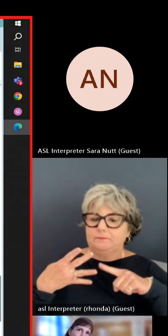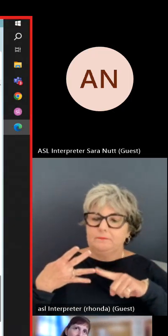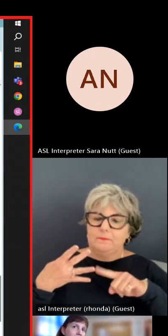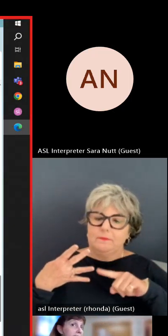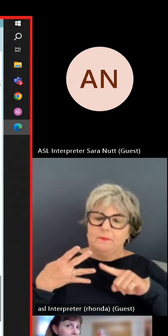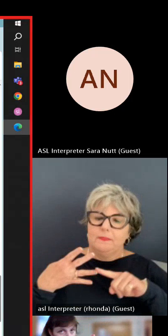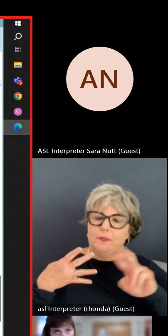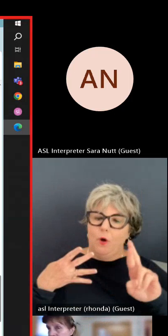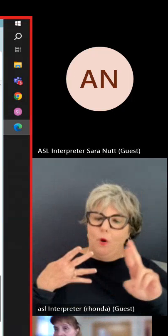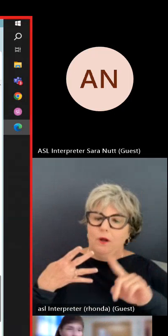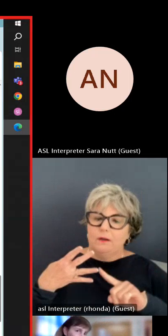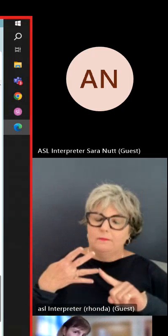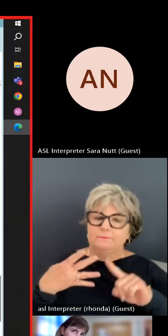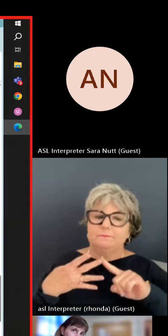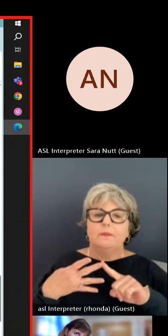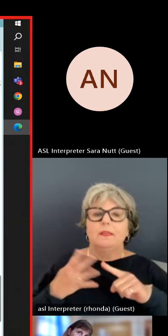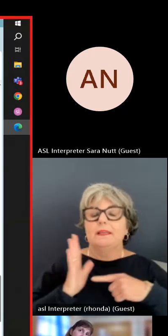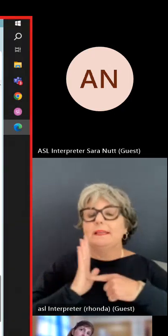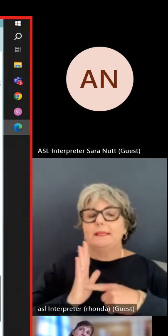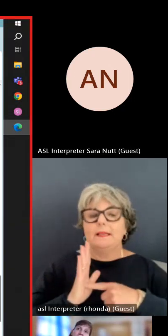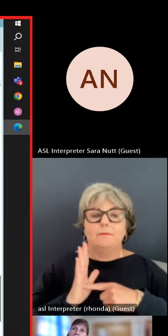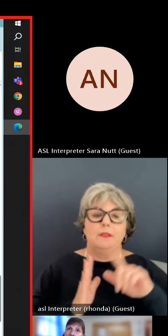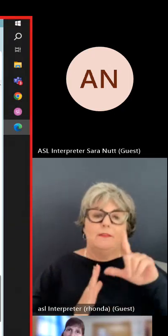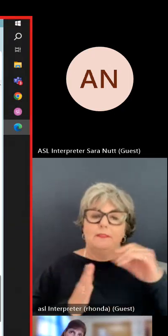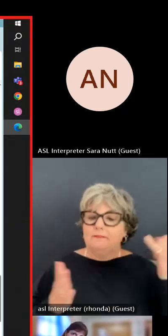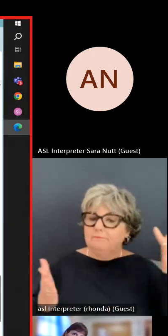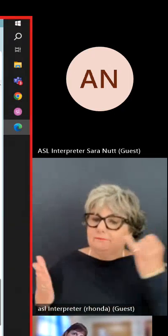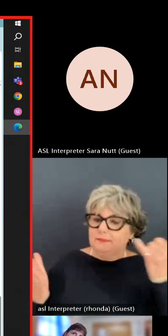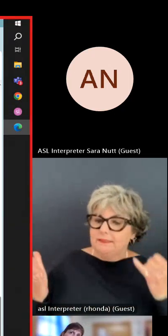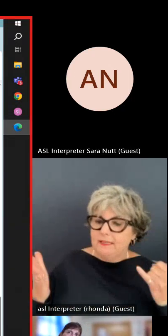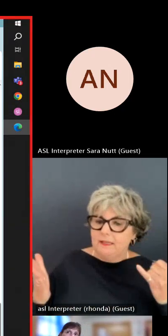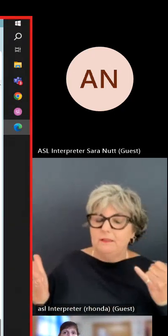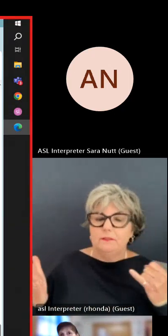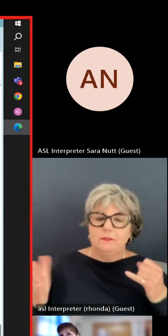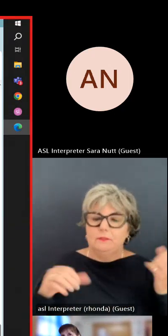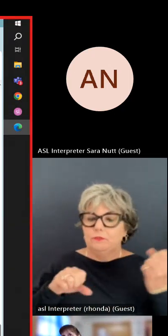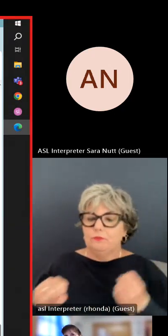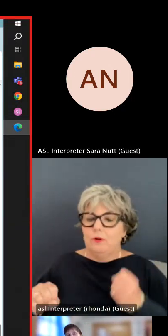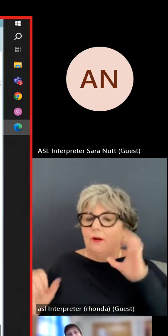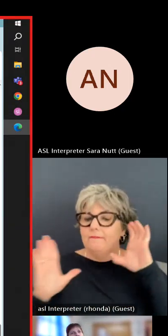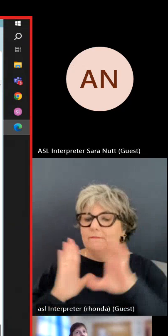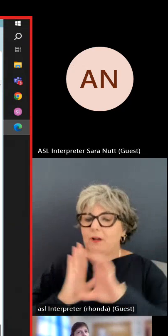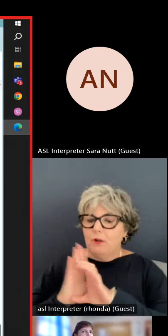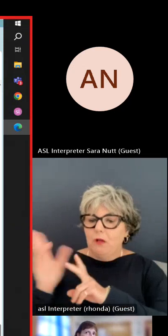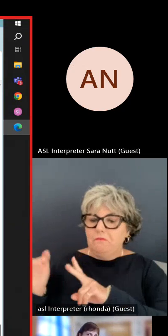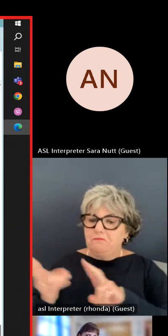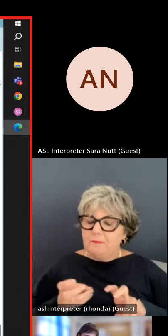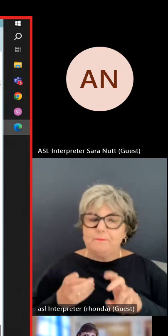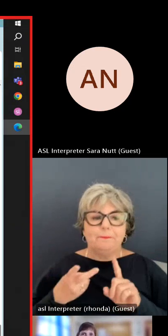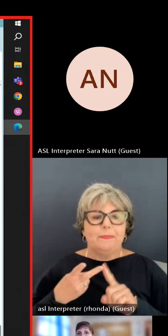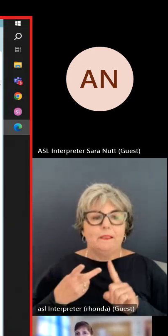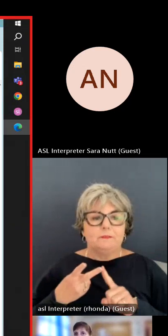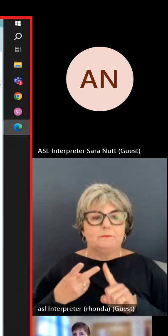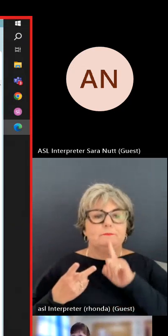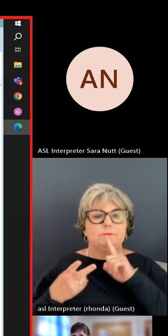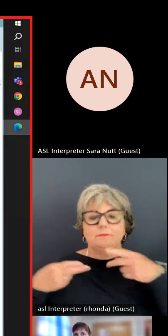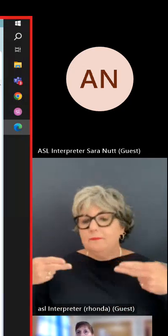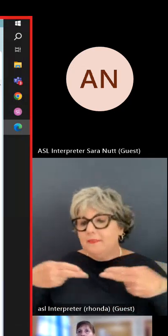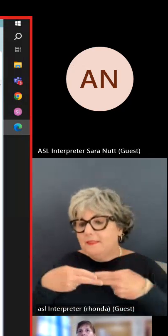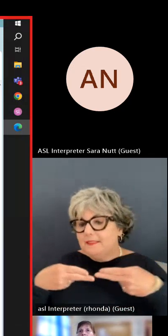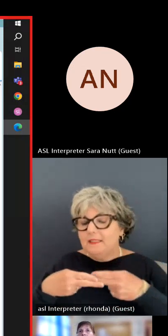So this is an example of a layout sketch using a dominant photo from minimalist design. And there's the actual